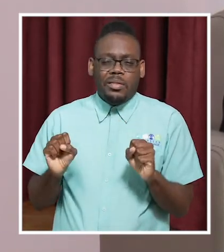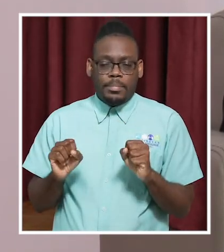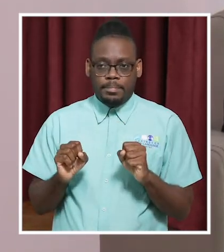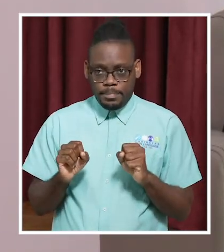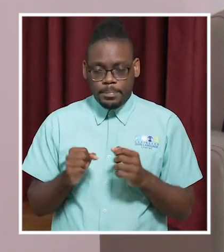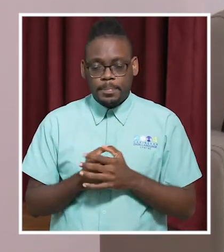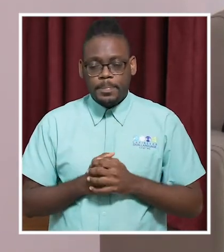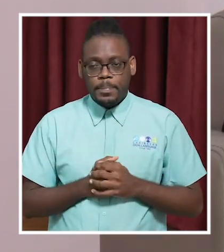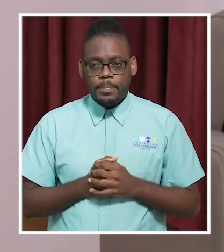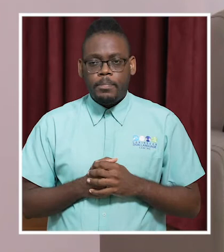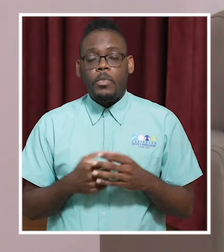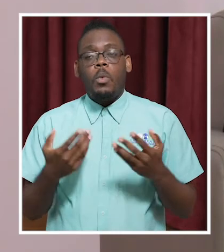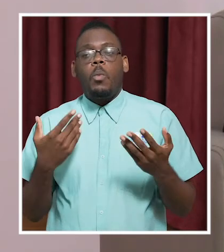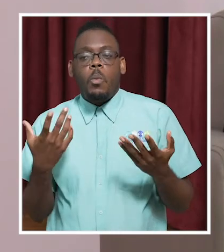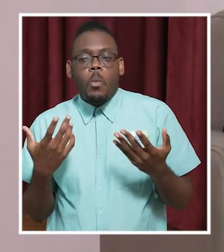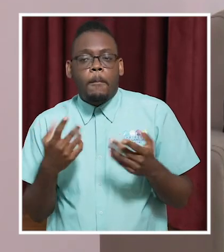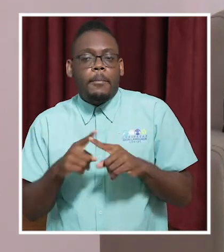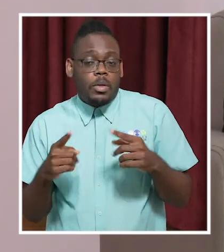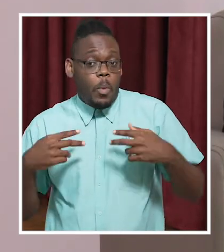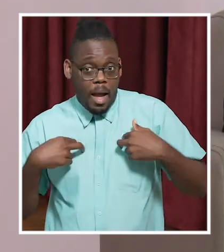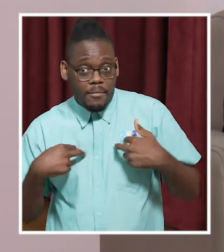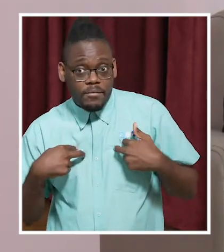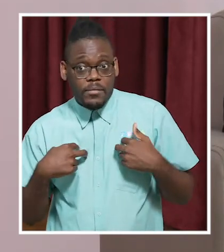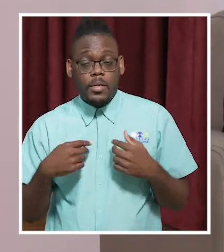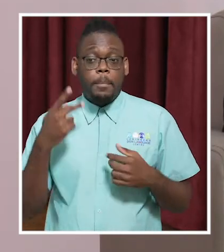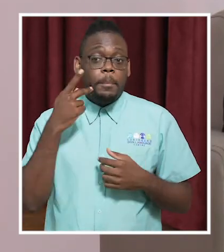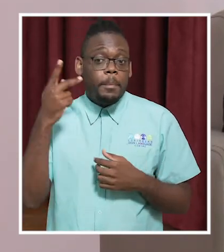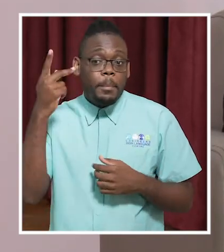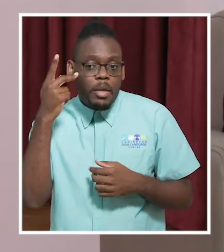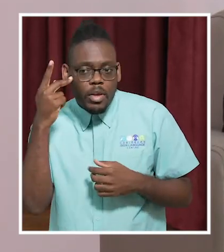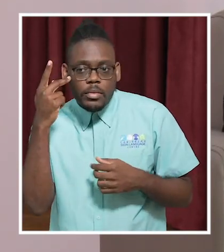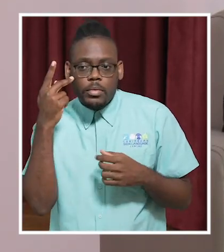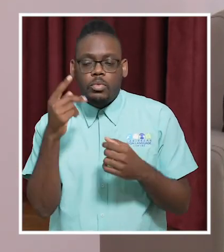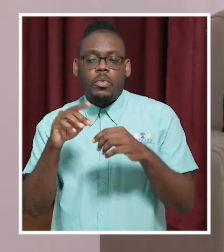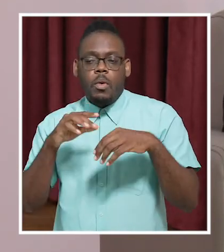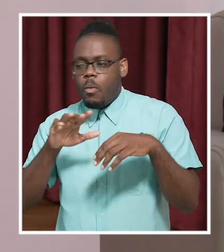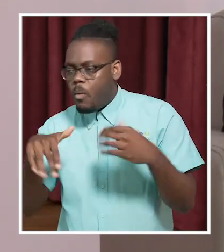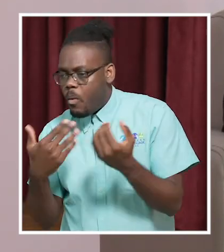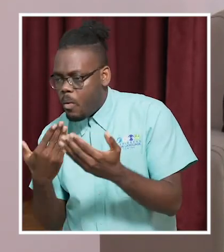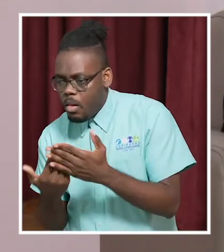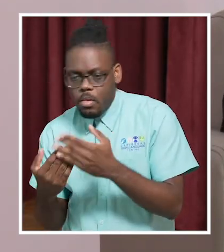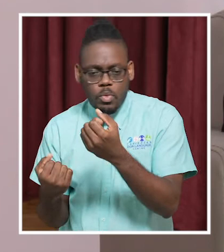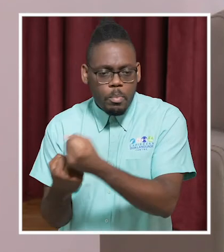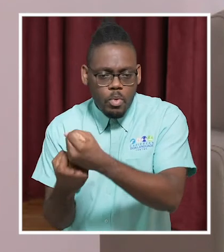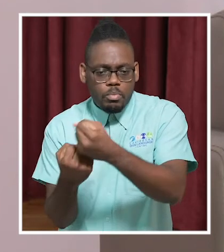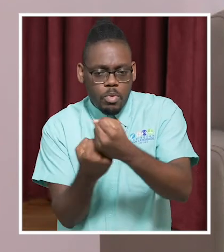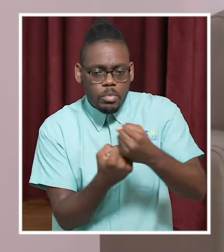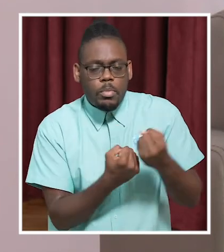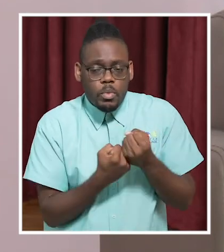Group, parent support, we have no space. So I am really, as a